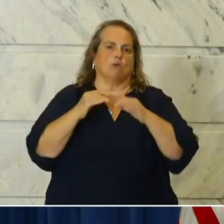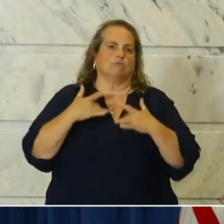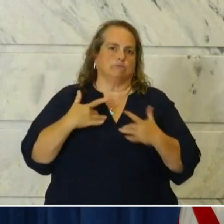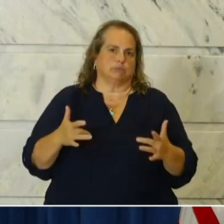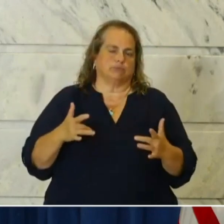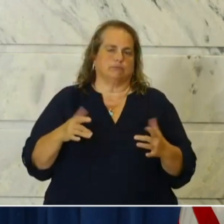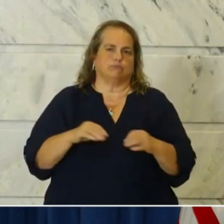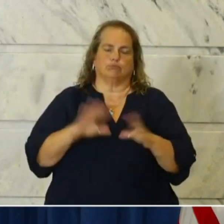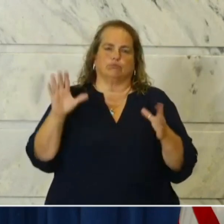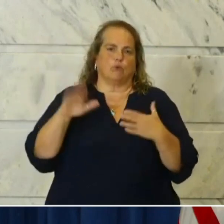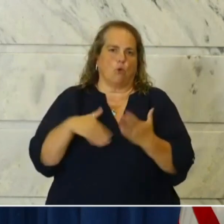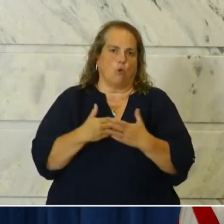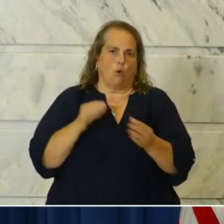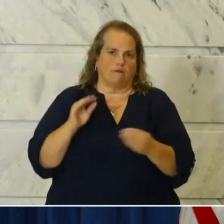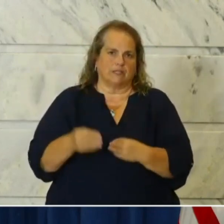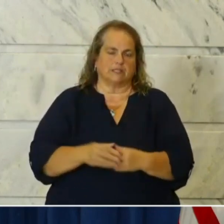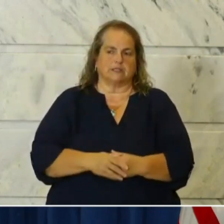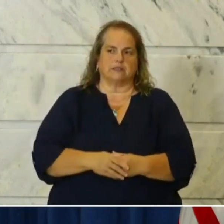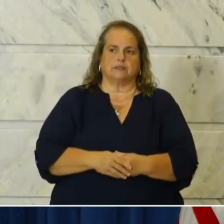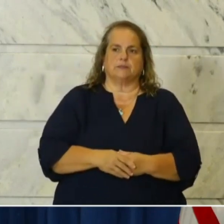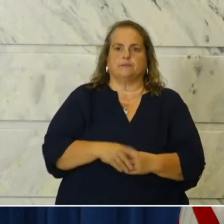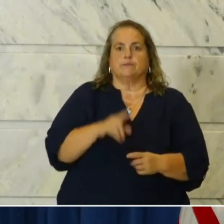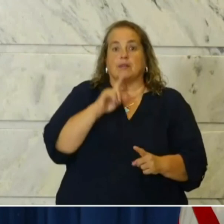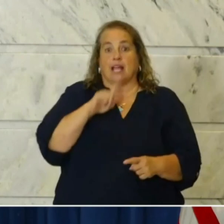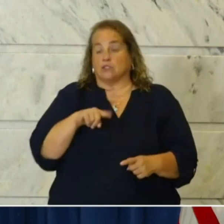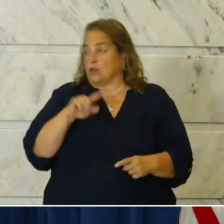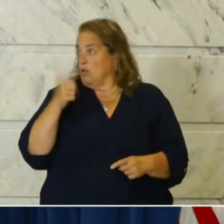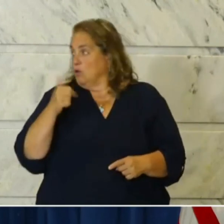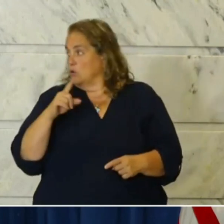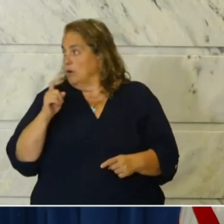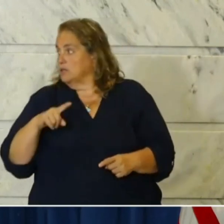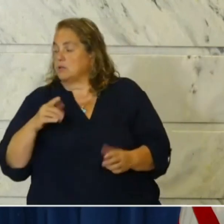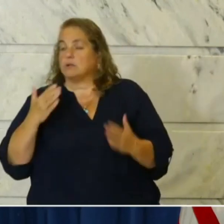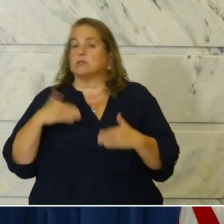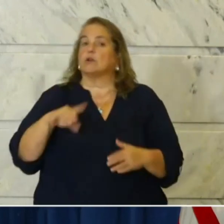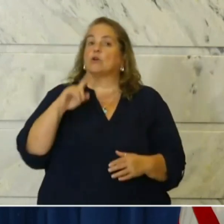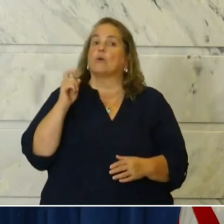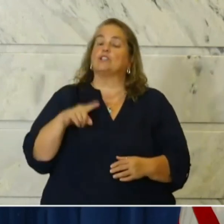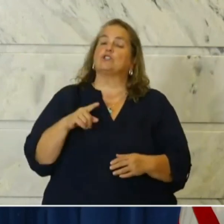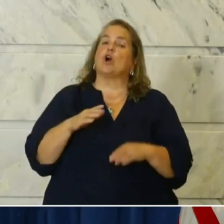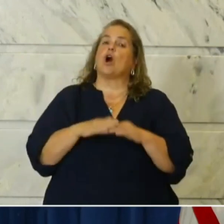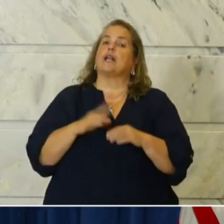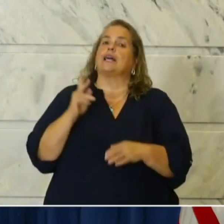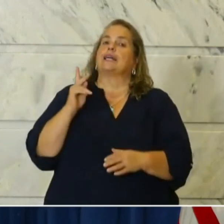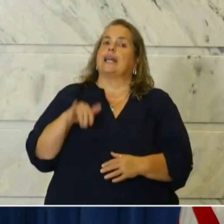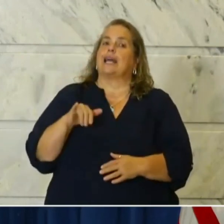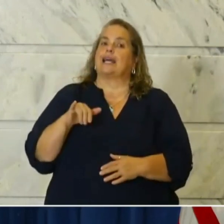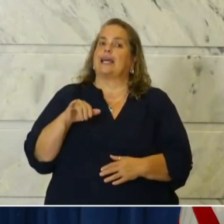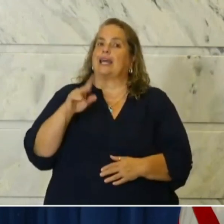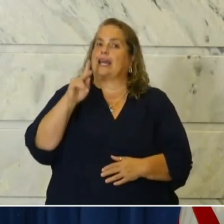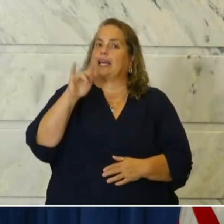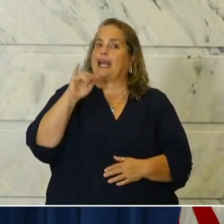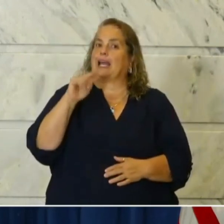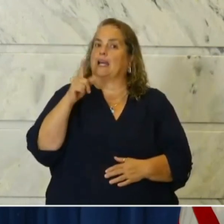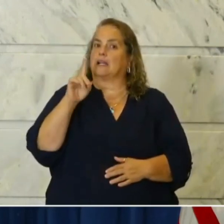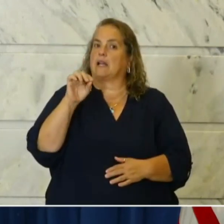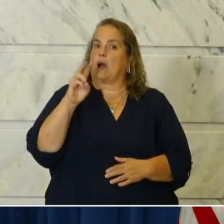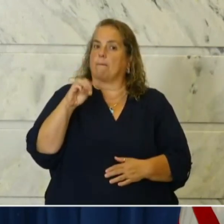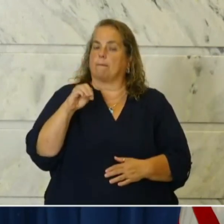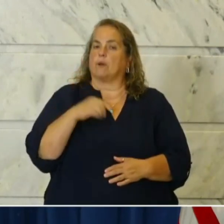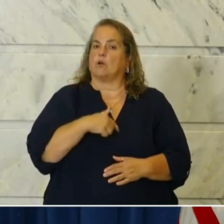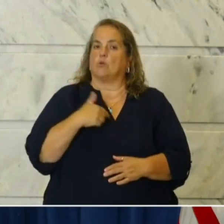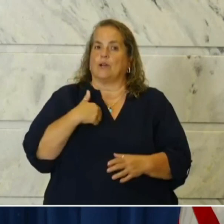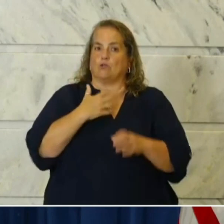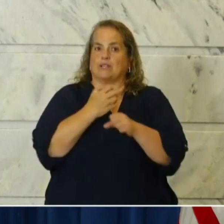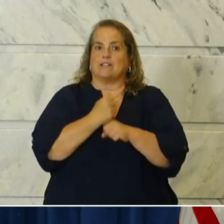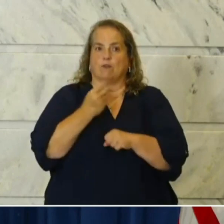your entire office. Answered this one. There's a question here on Kentucky Kingdom. We have received a